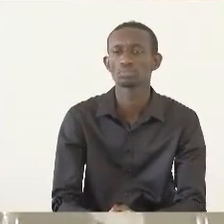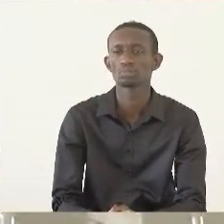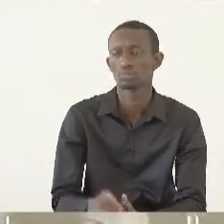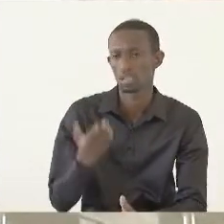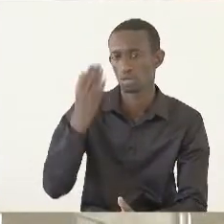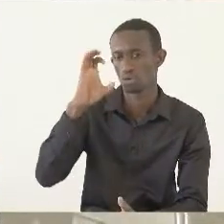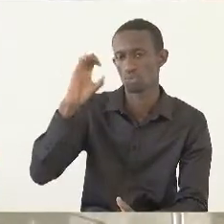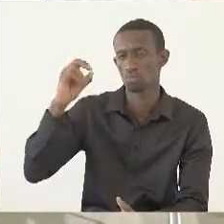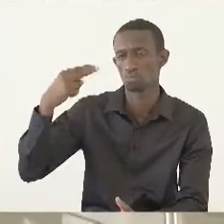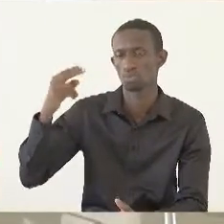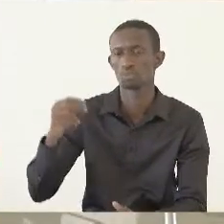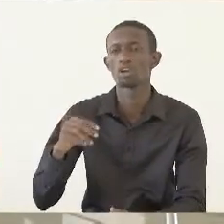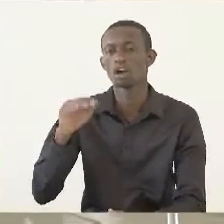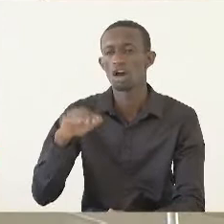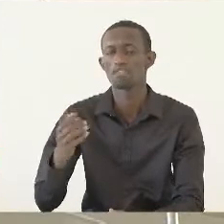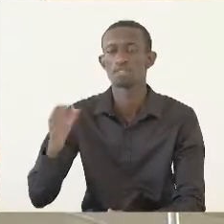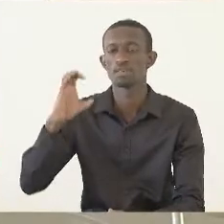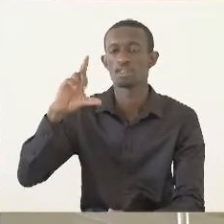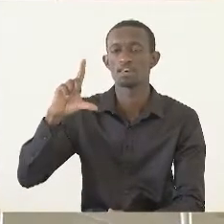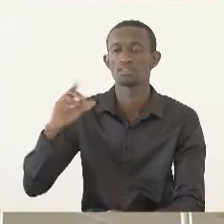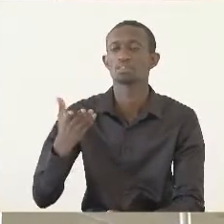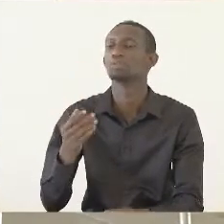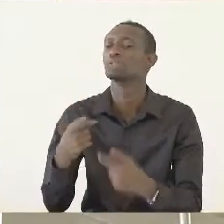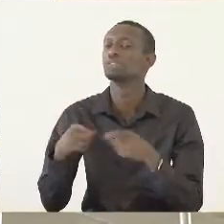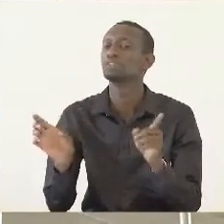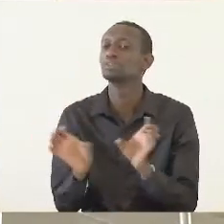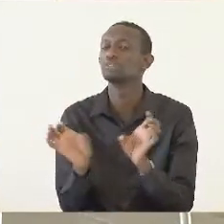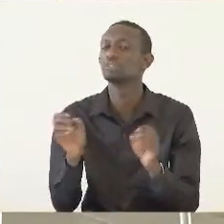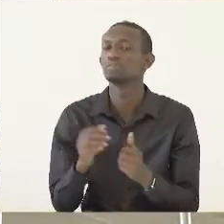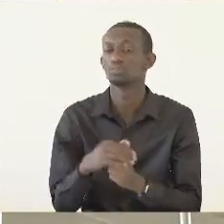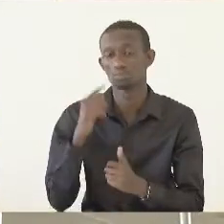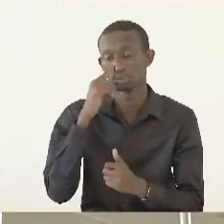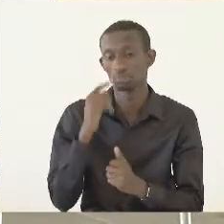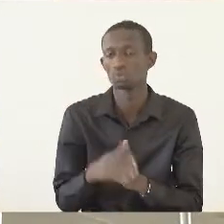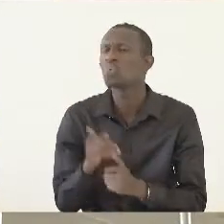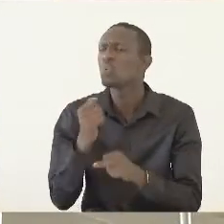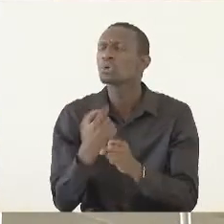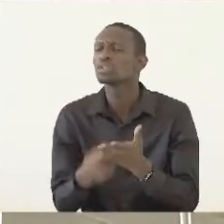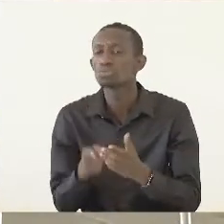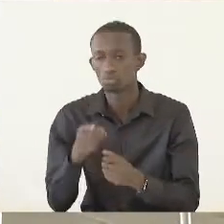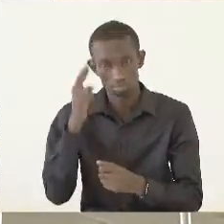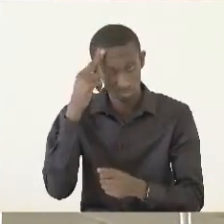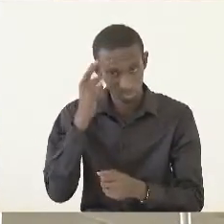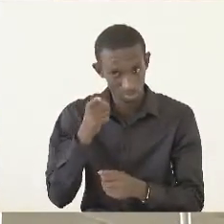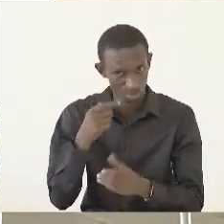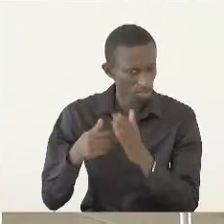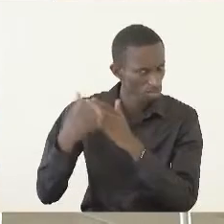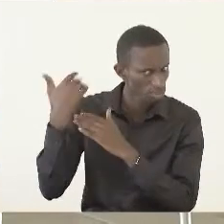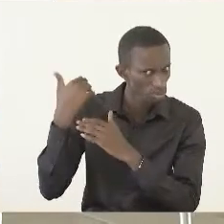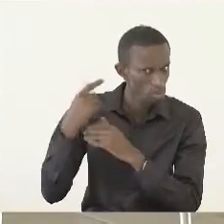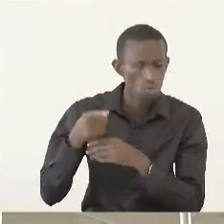and then you have a chlorine. So these are different substituents. What you do, you remember, you